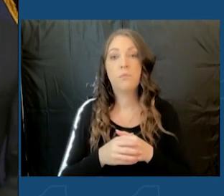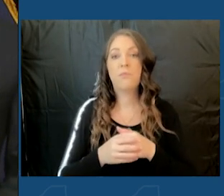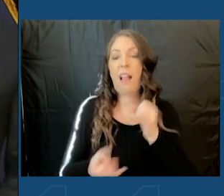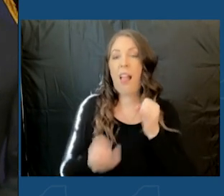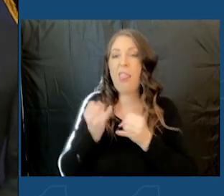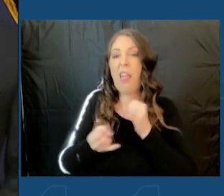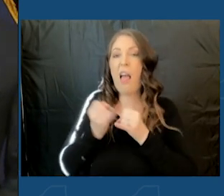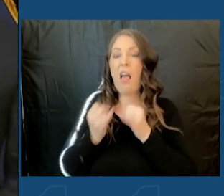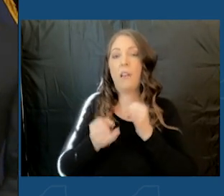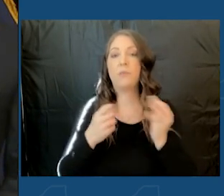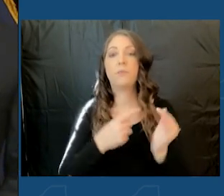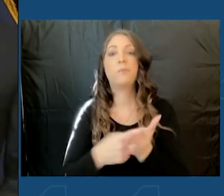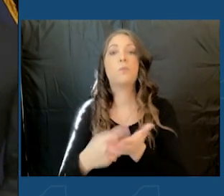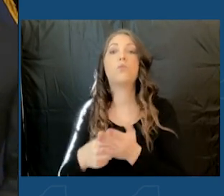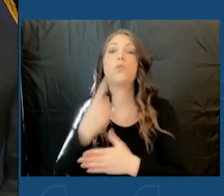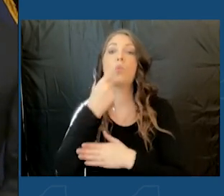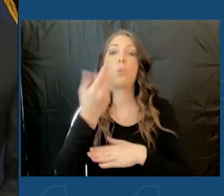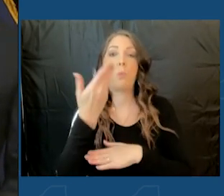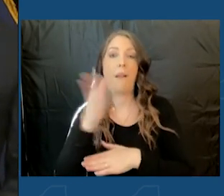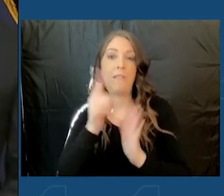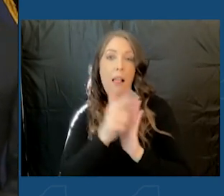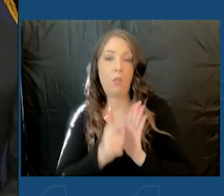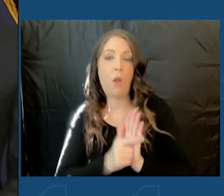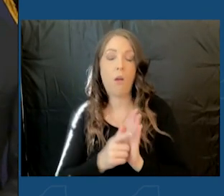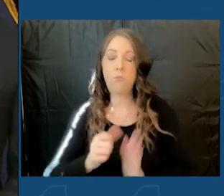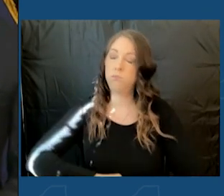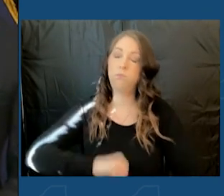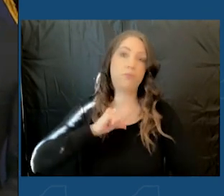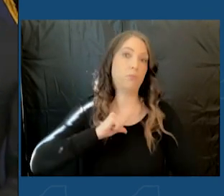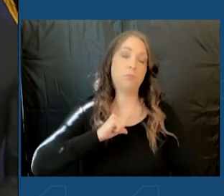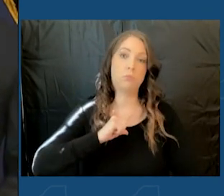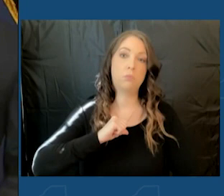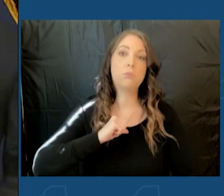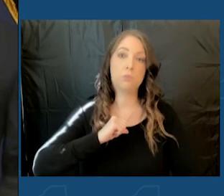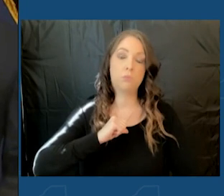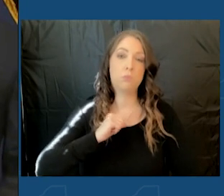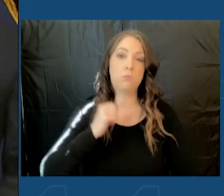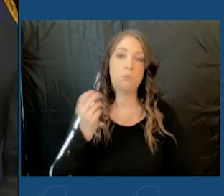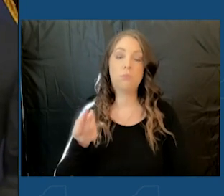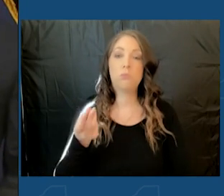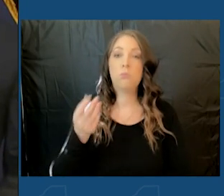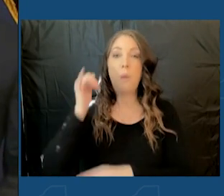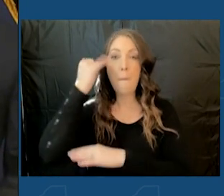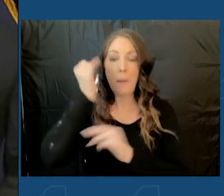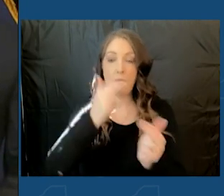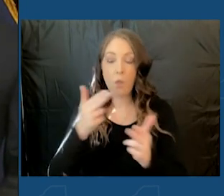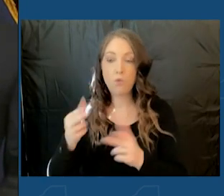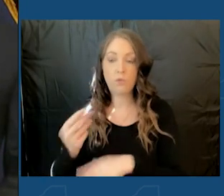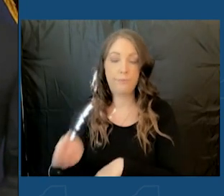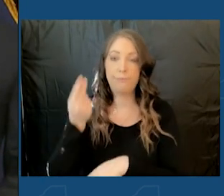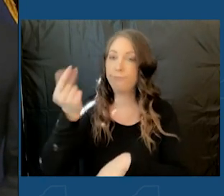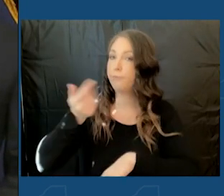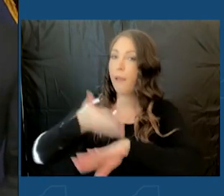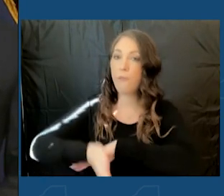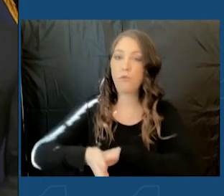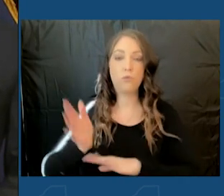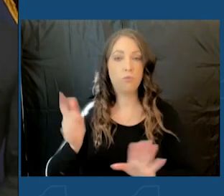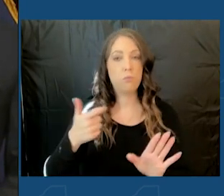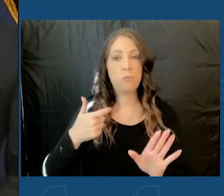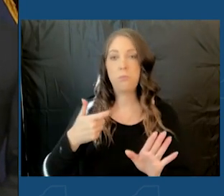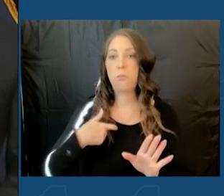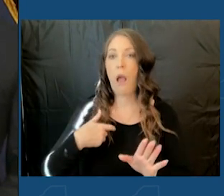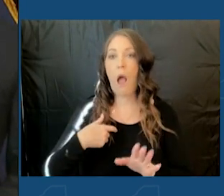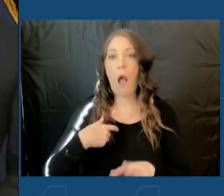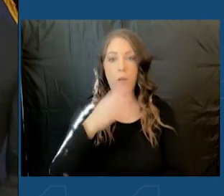did with our red flag laws. We're very proud that immediately after the Buffalo shooting, I directed, and this was not permissive, this